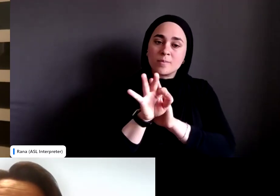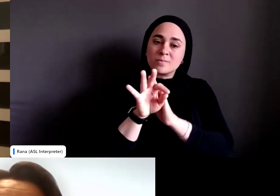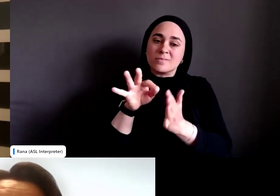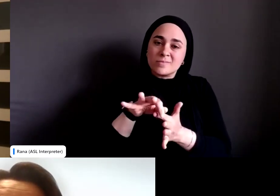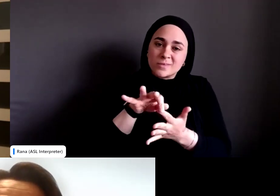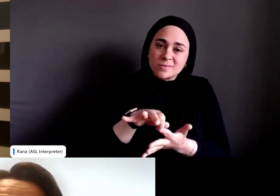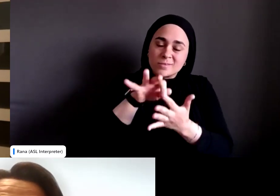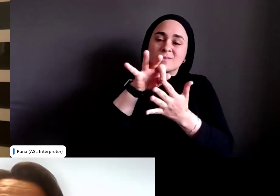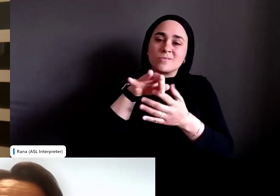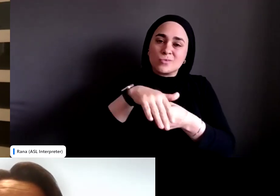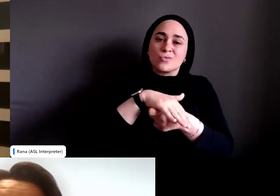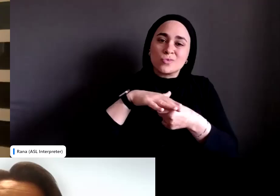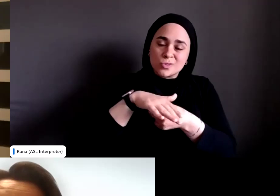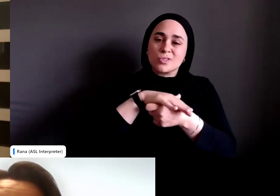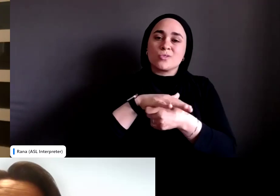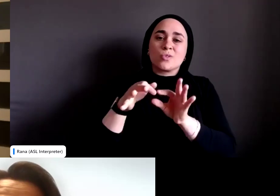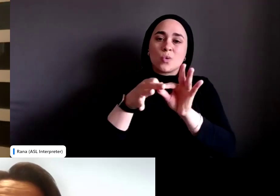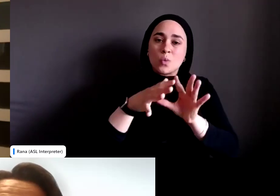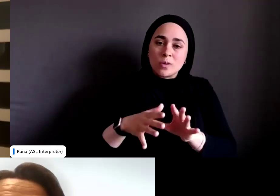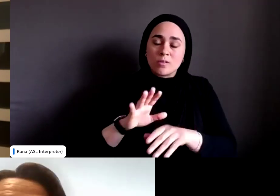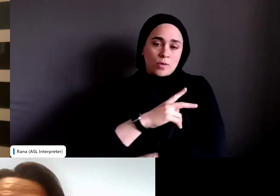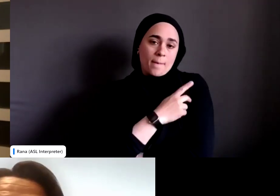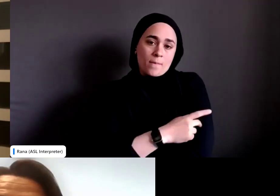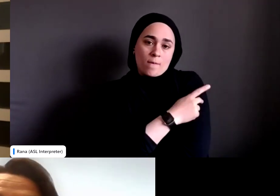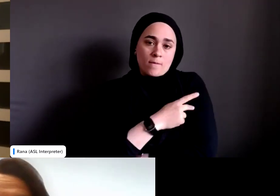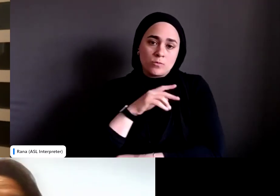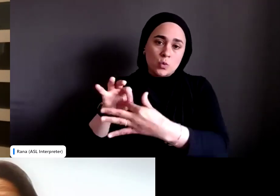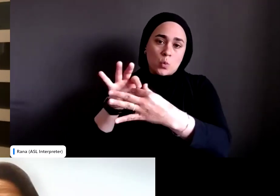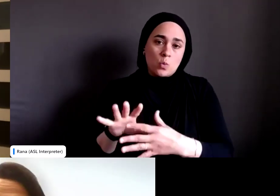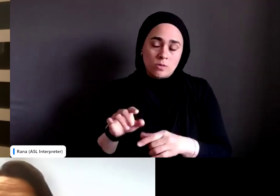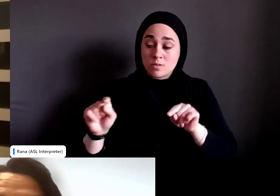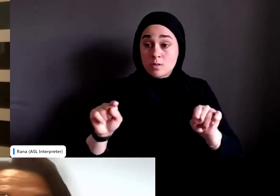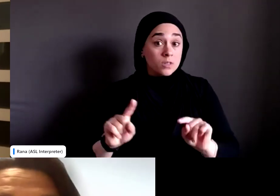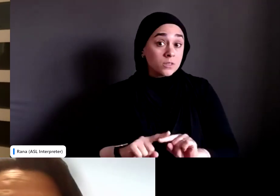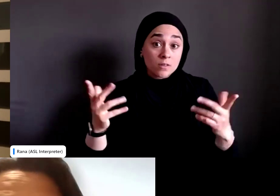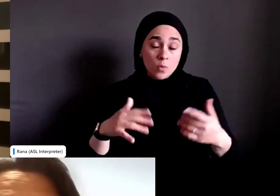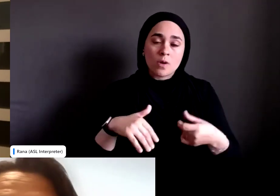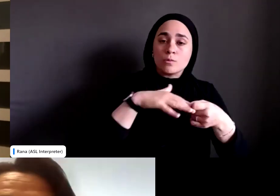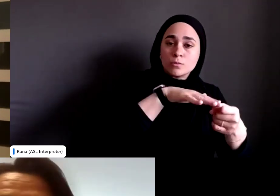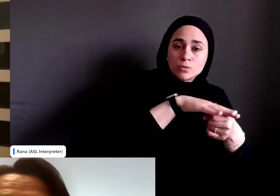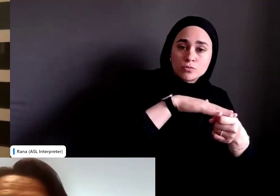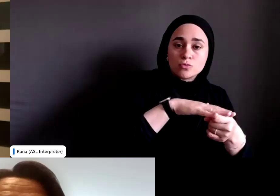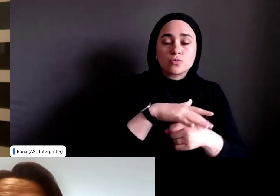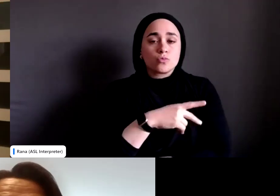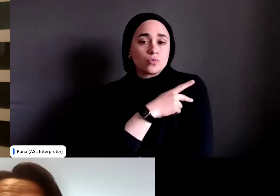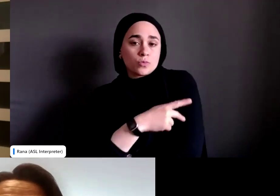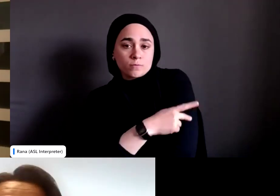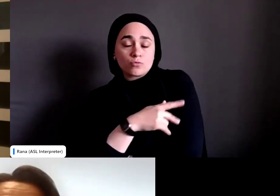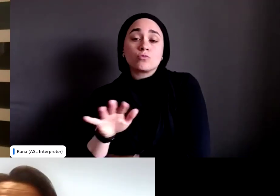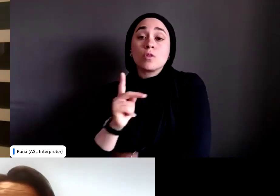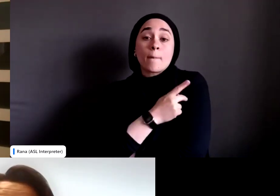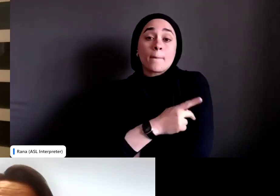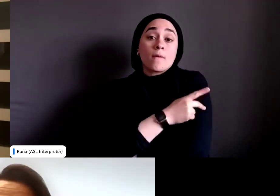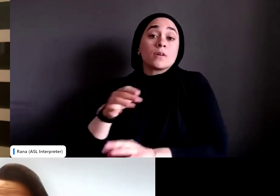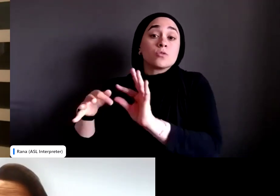regional coordinators and provincial coordinators. The distinction between the regional and provincial, the provincial coordinators are the ones that have